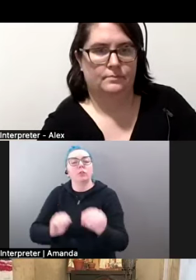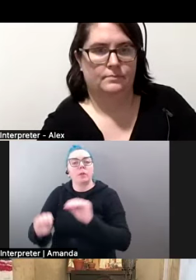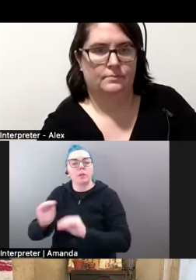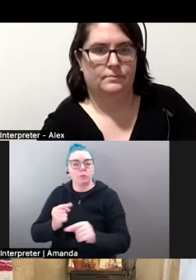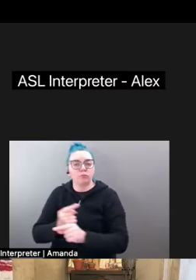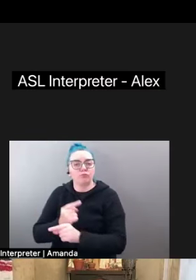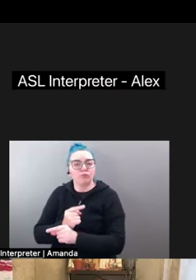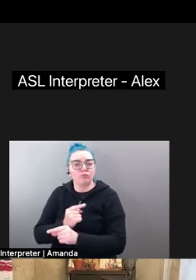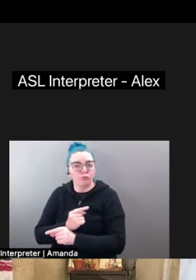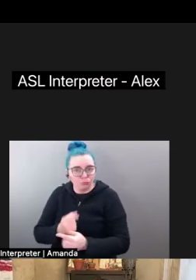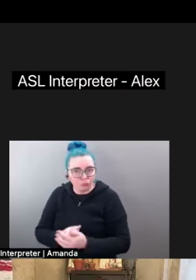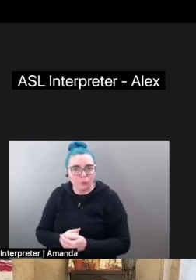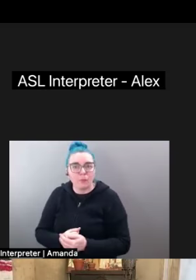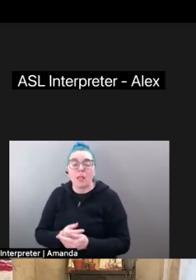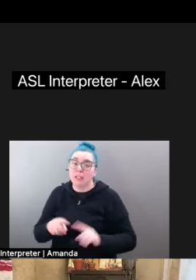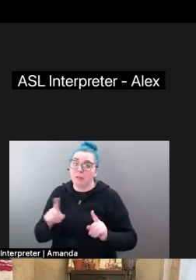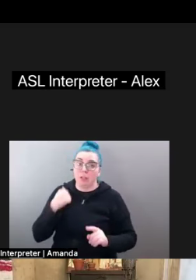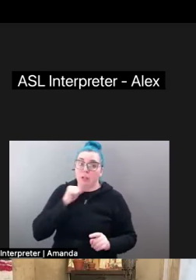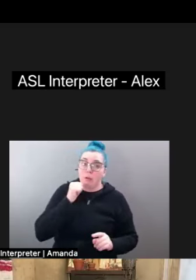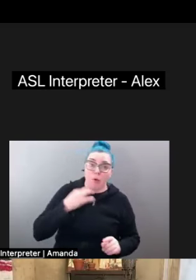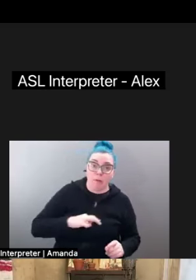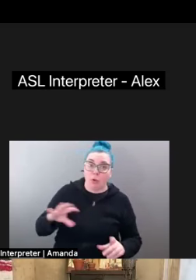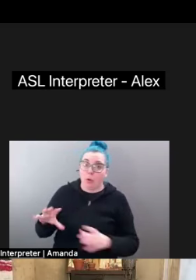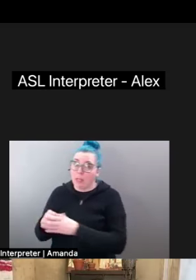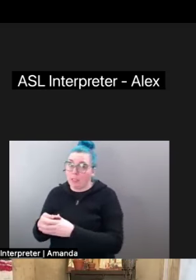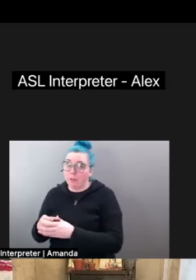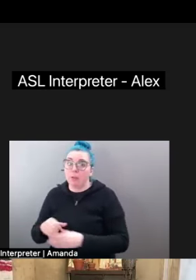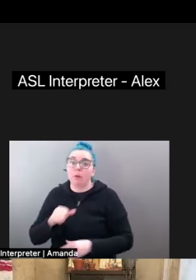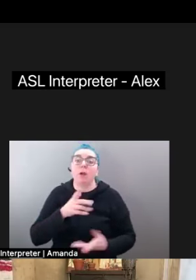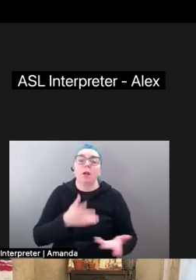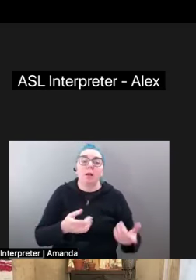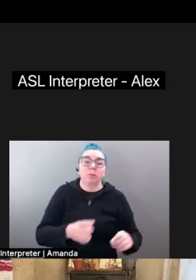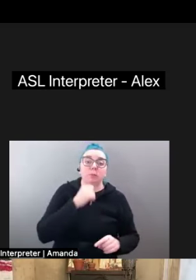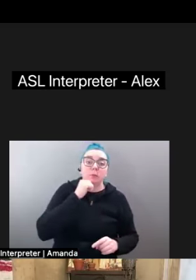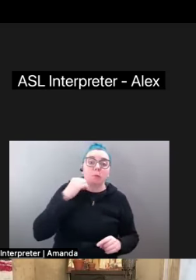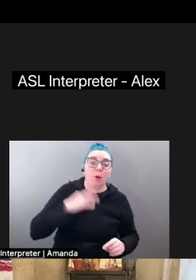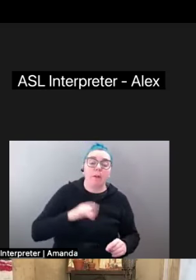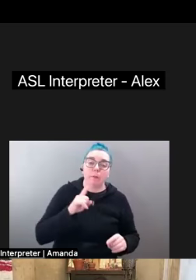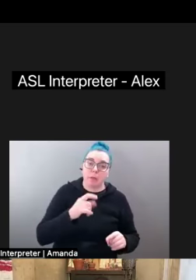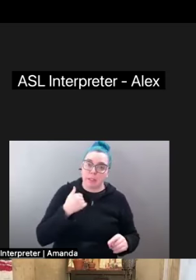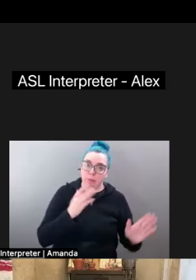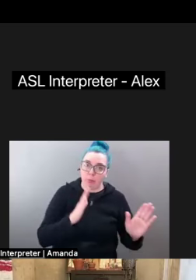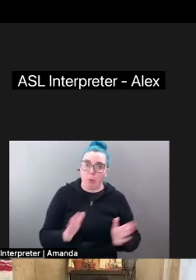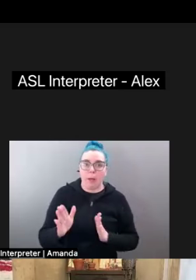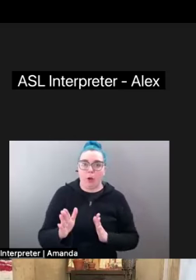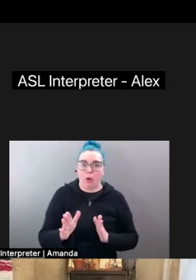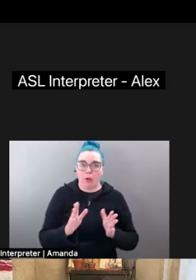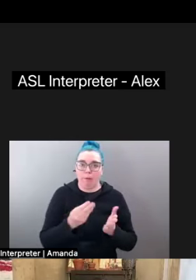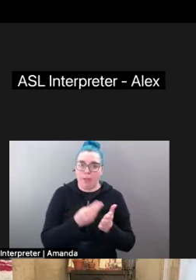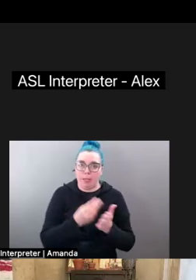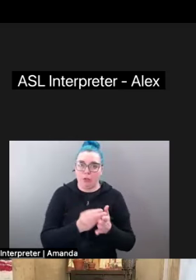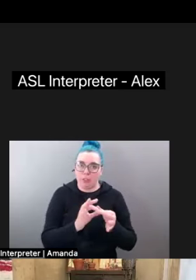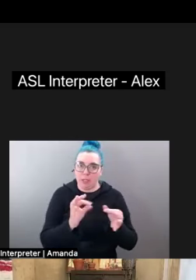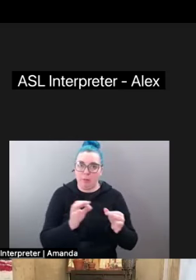for nonprofits, you have to submit independently prepared financial statements for your 2024 to 2025 fiscal year.